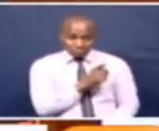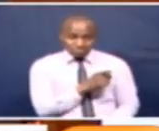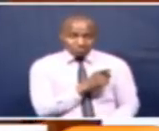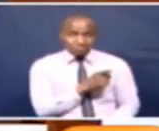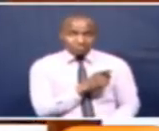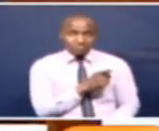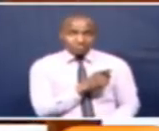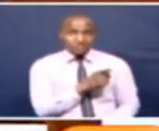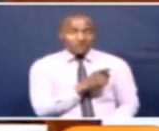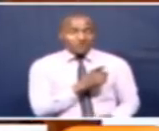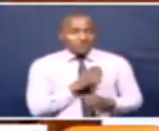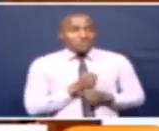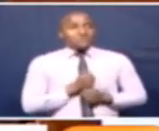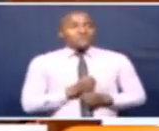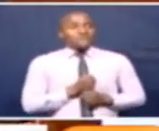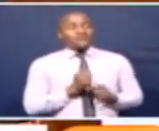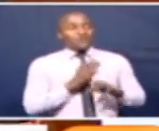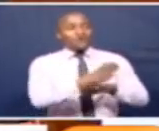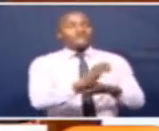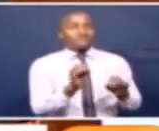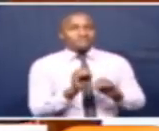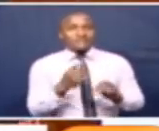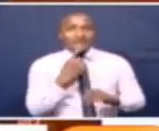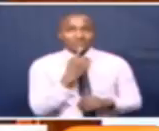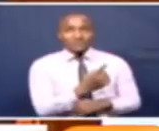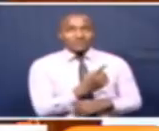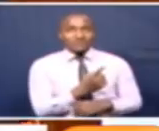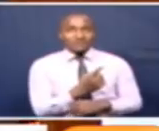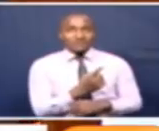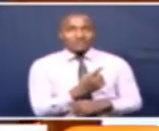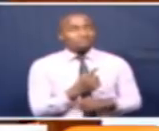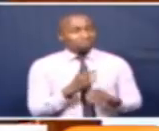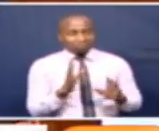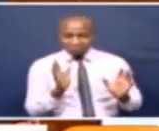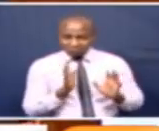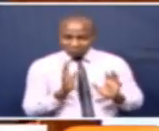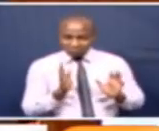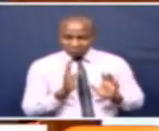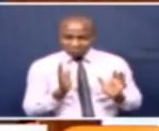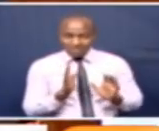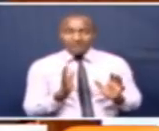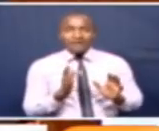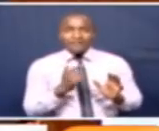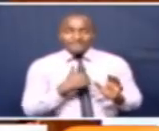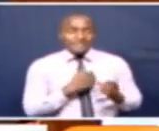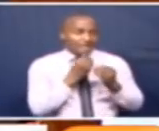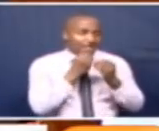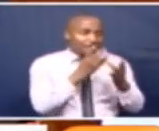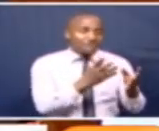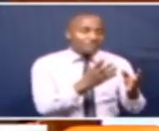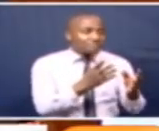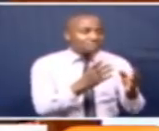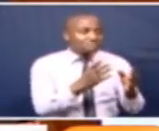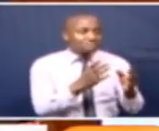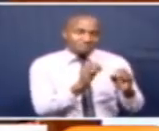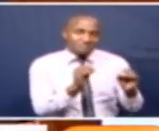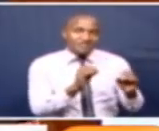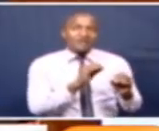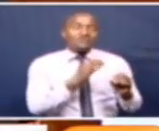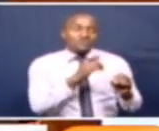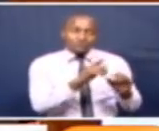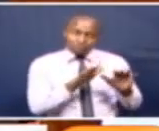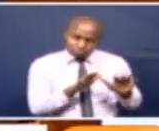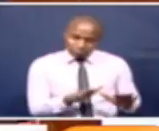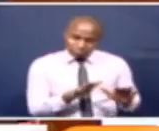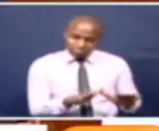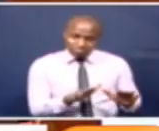was overconfidence. Mm-hmm. I just told Golda, there is nothing that I can tell you. I just want you to remain